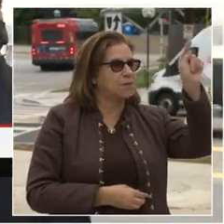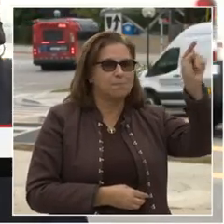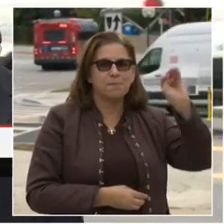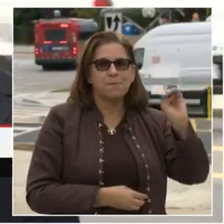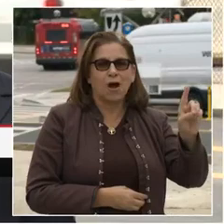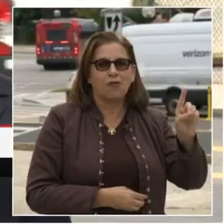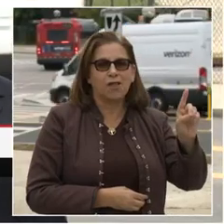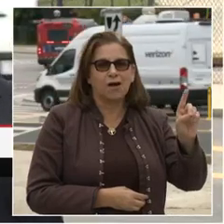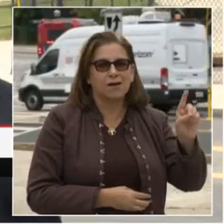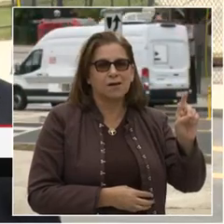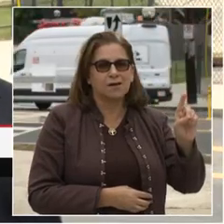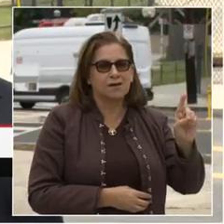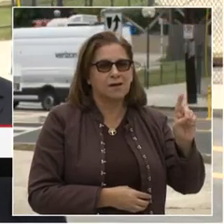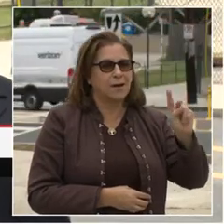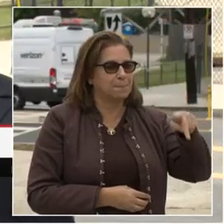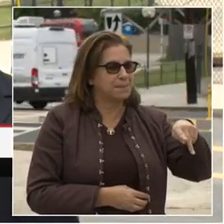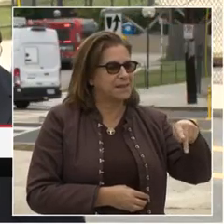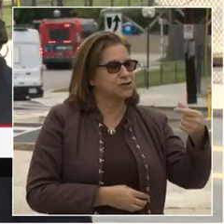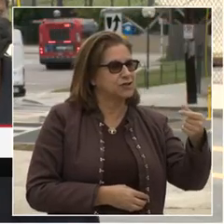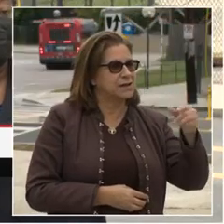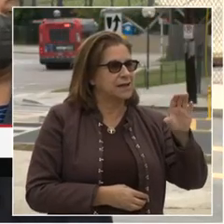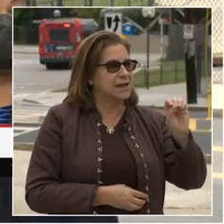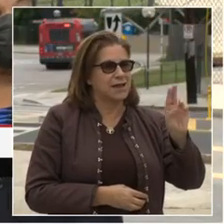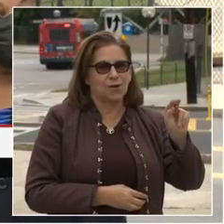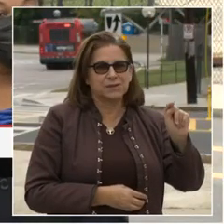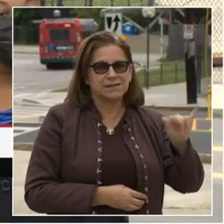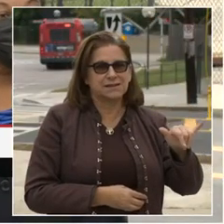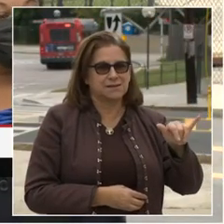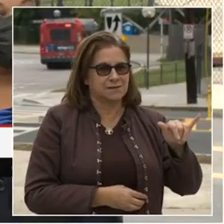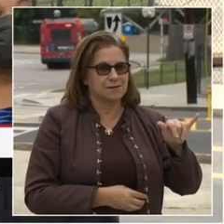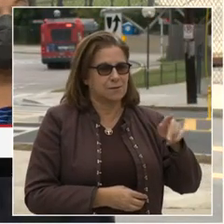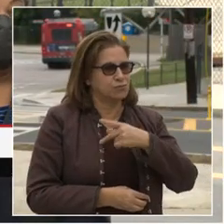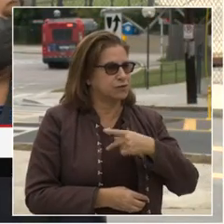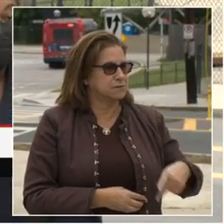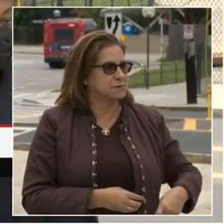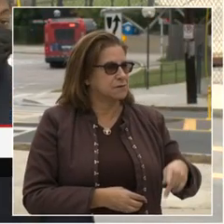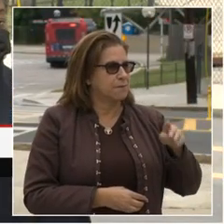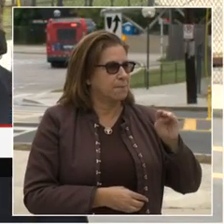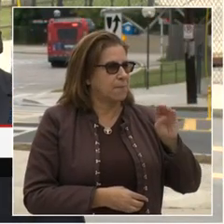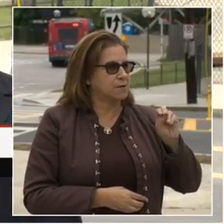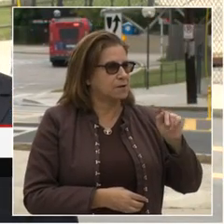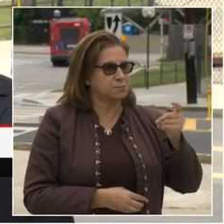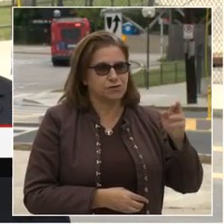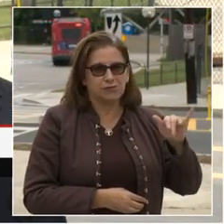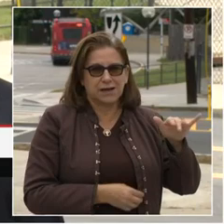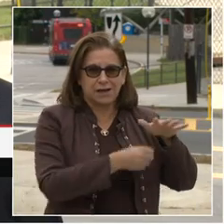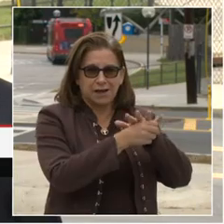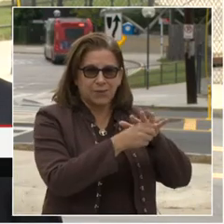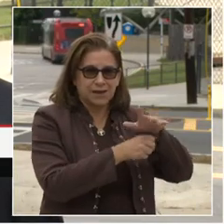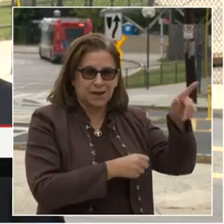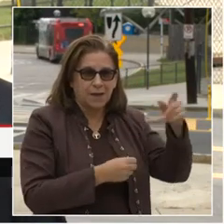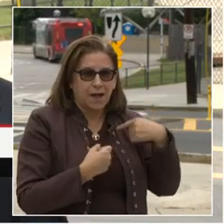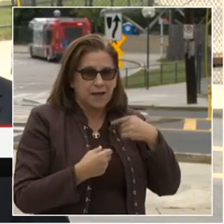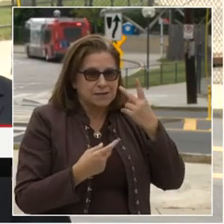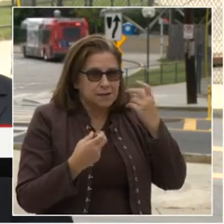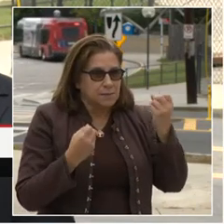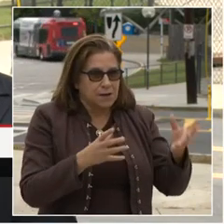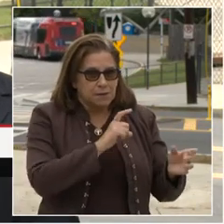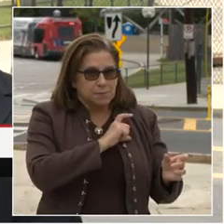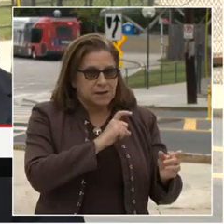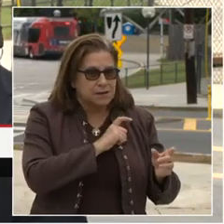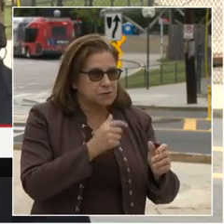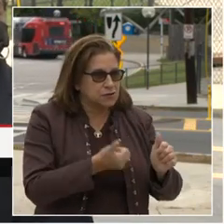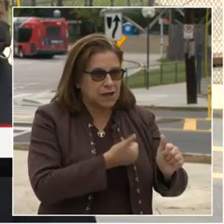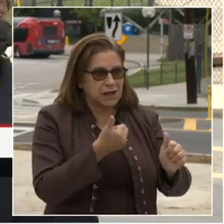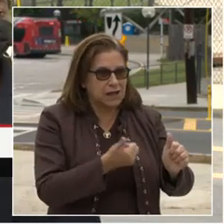George's County, Seat Pleasant, Yeah. Capitol Heights, even as recently as Mount Rainier. We don't experience this with MPD. So we're trying to get a